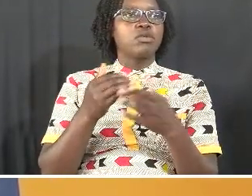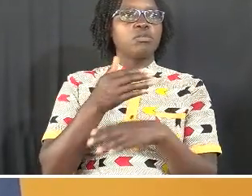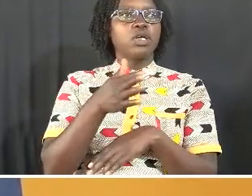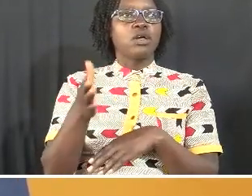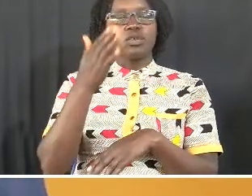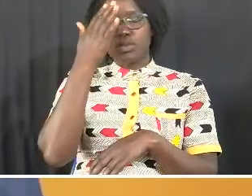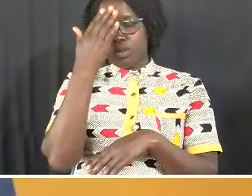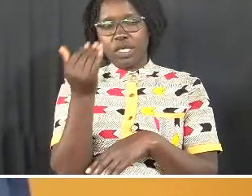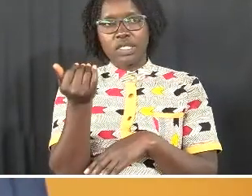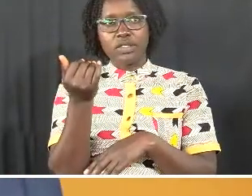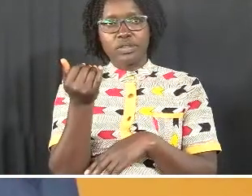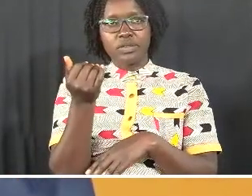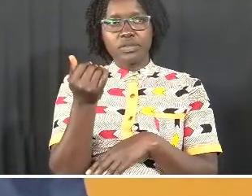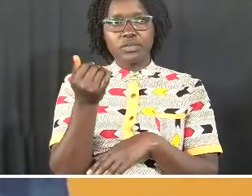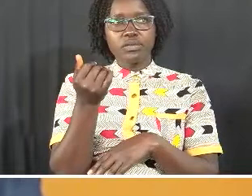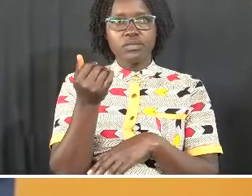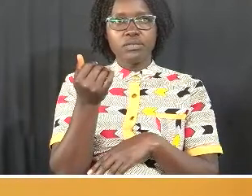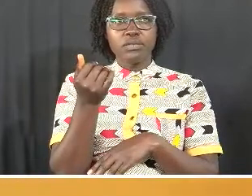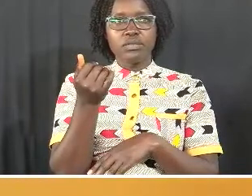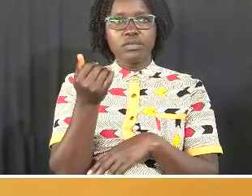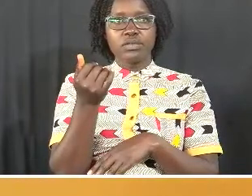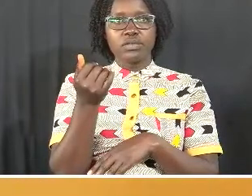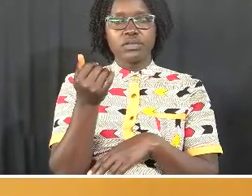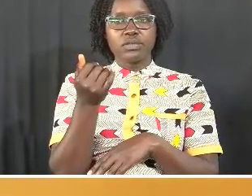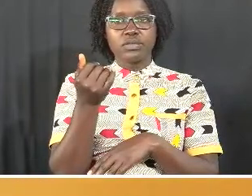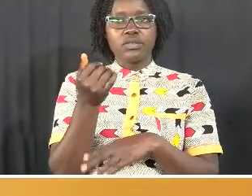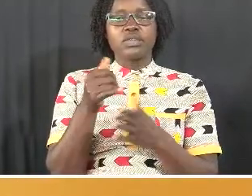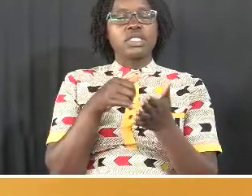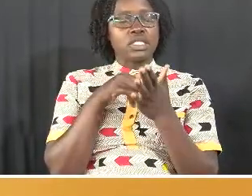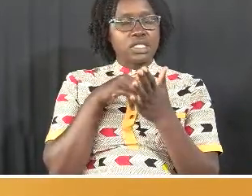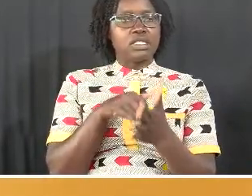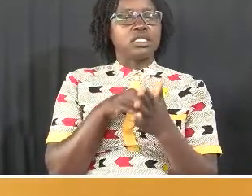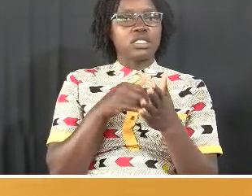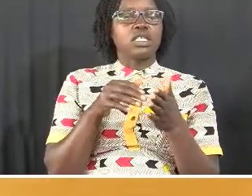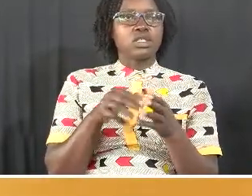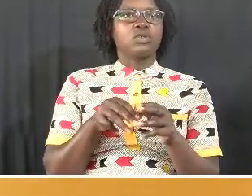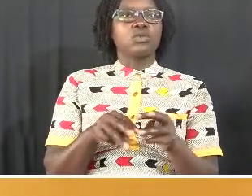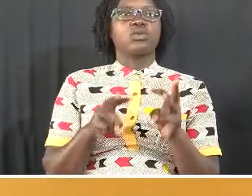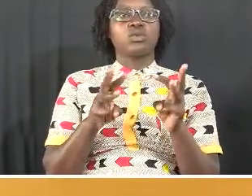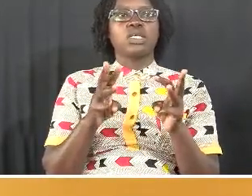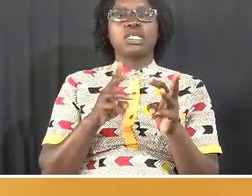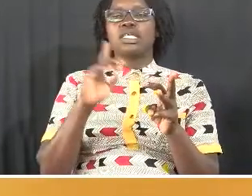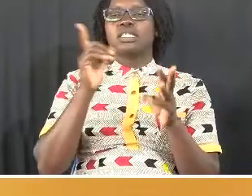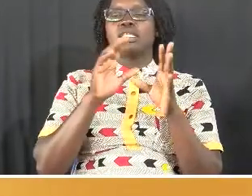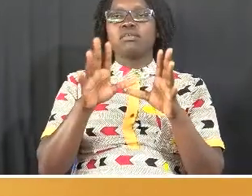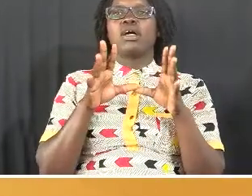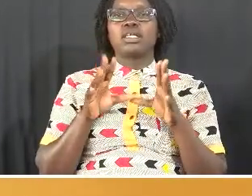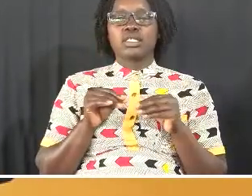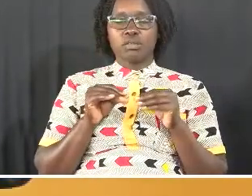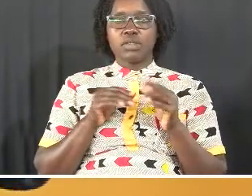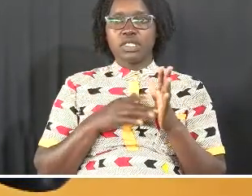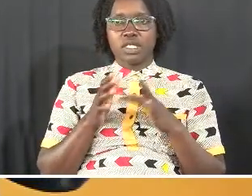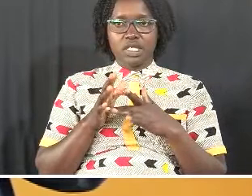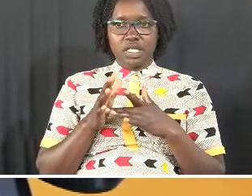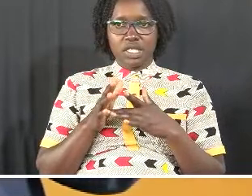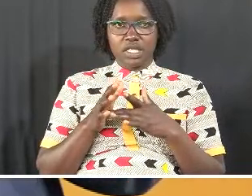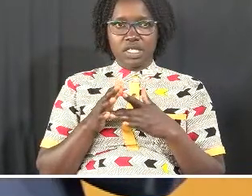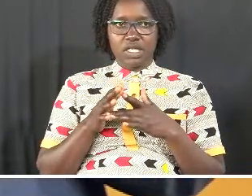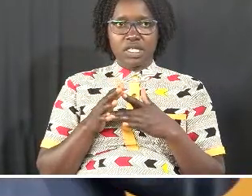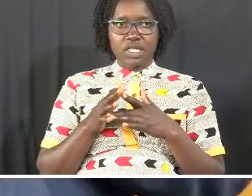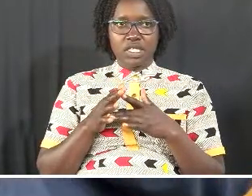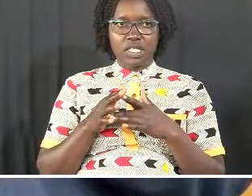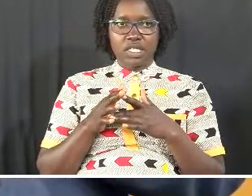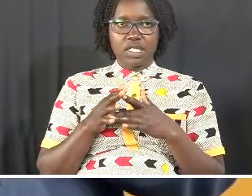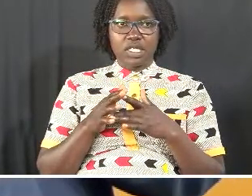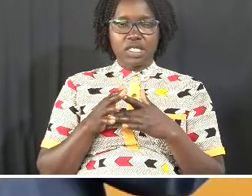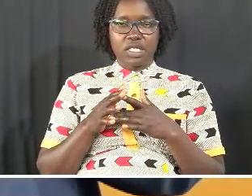Why? Because they persisted in that way. They didn't accept Jesus' hand